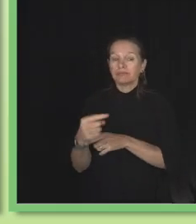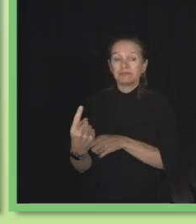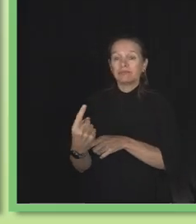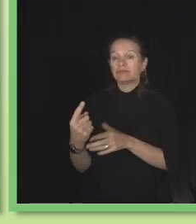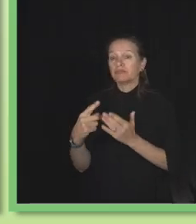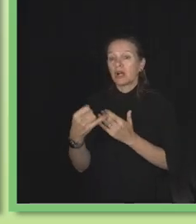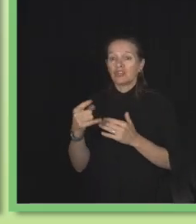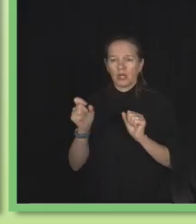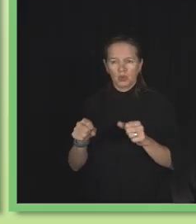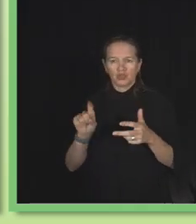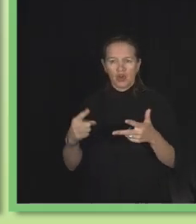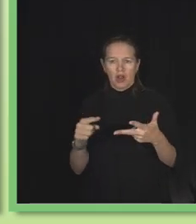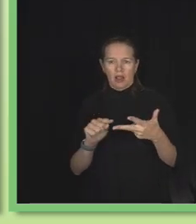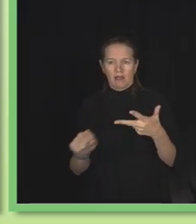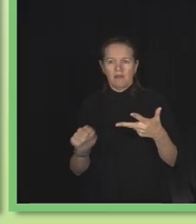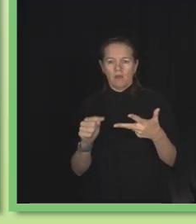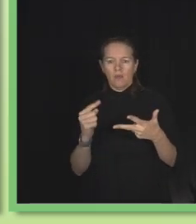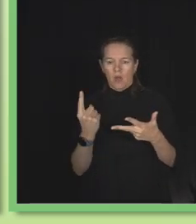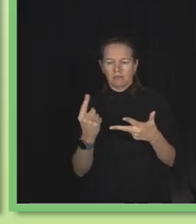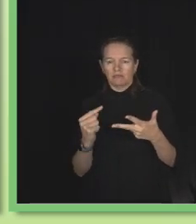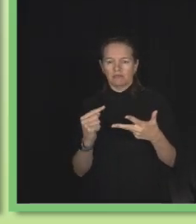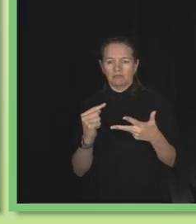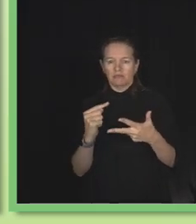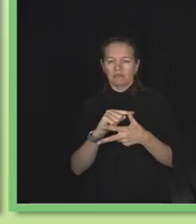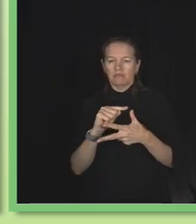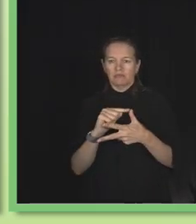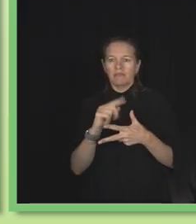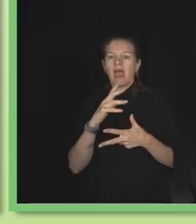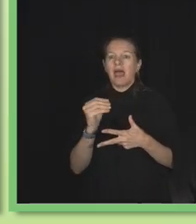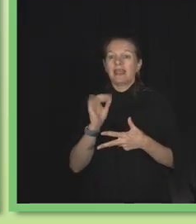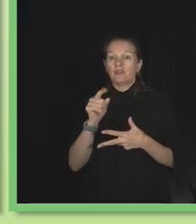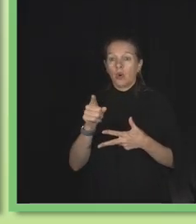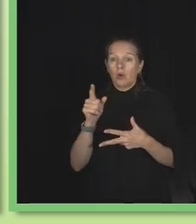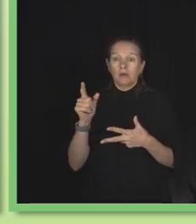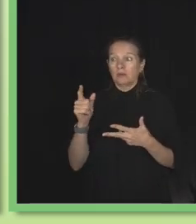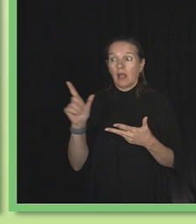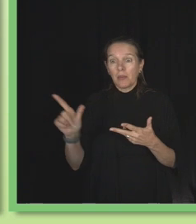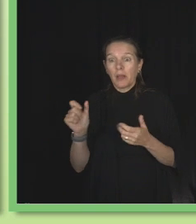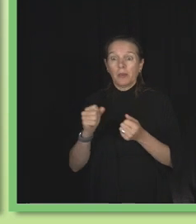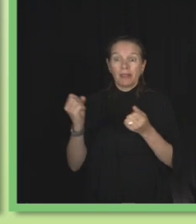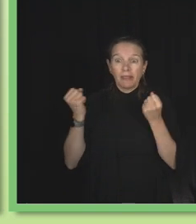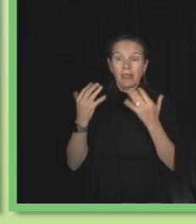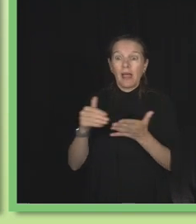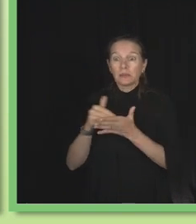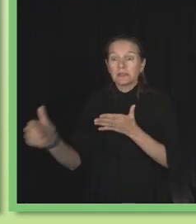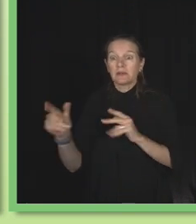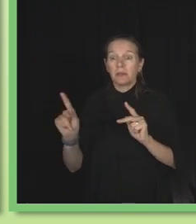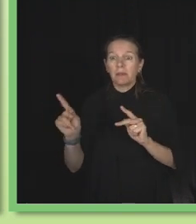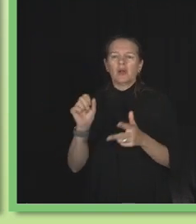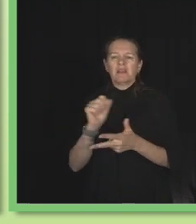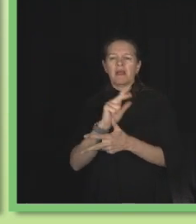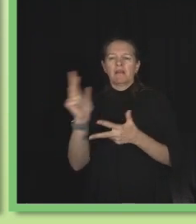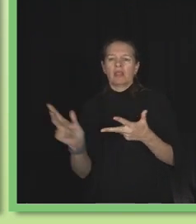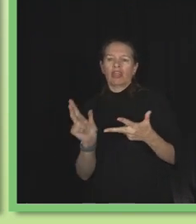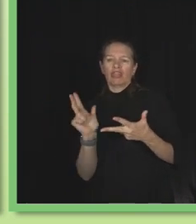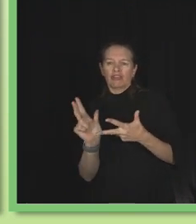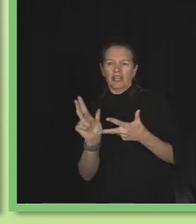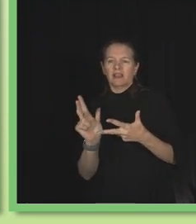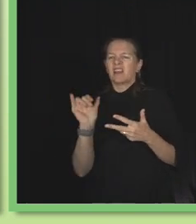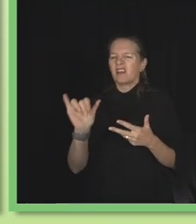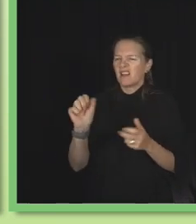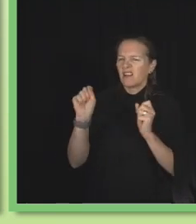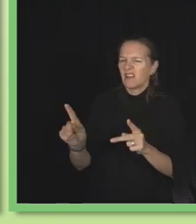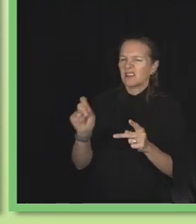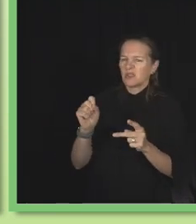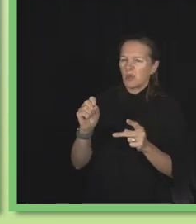can start at level 1. And if you're a library with thousands of dependents, maybe it's time for level 3. Okay, so